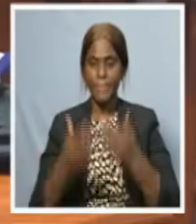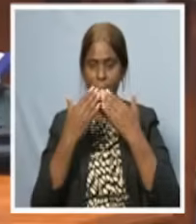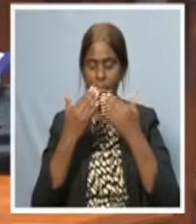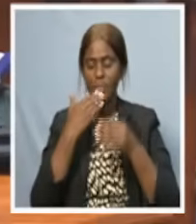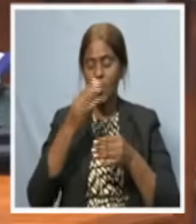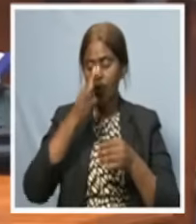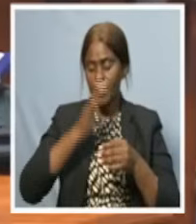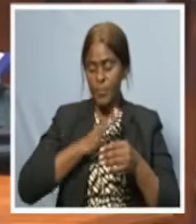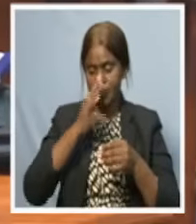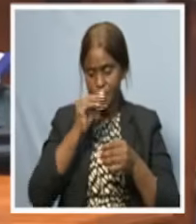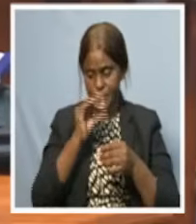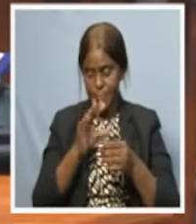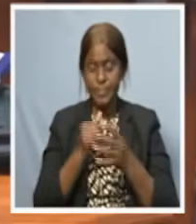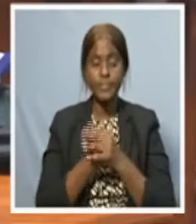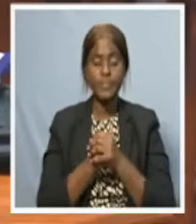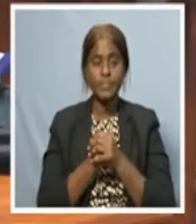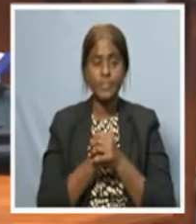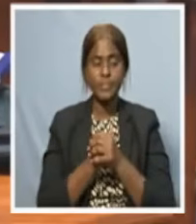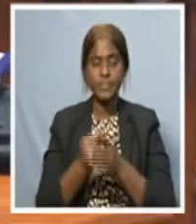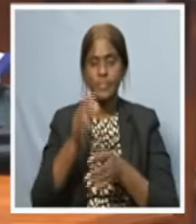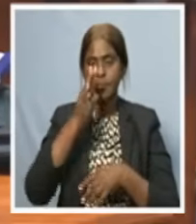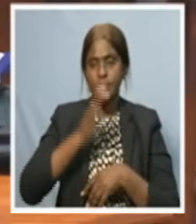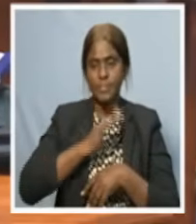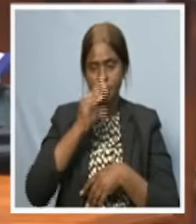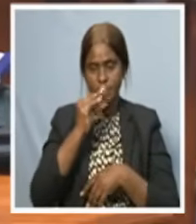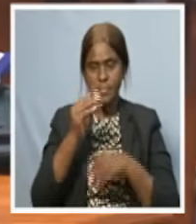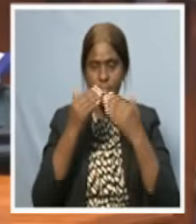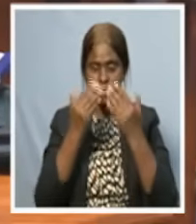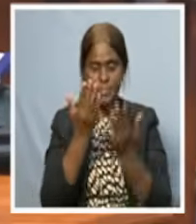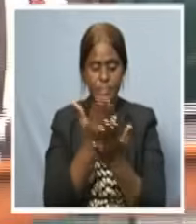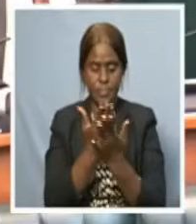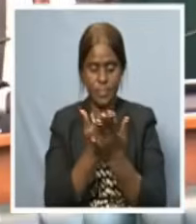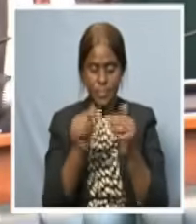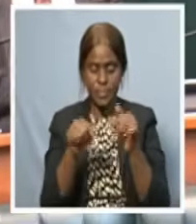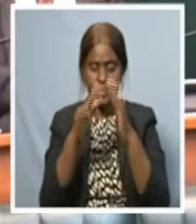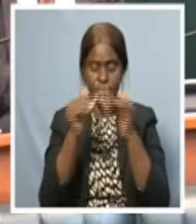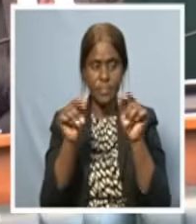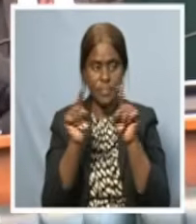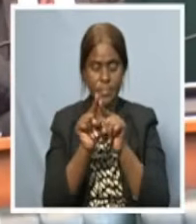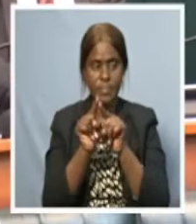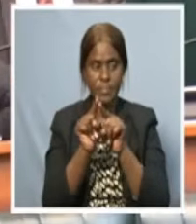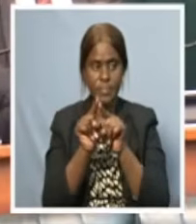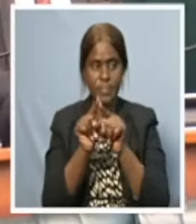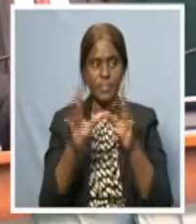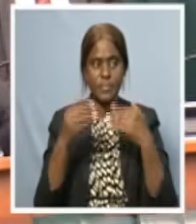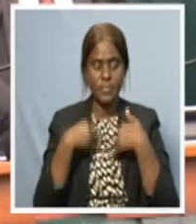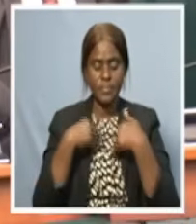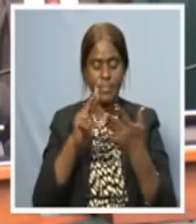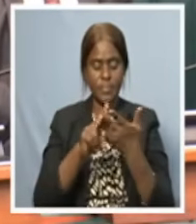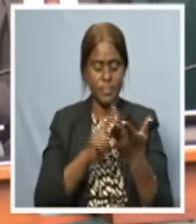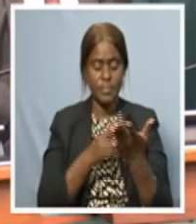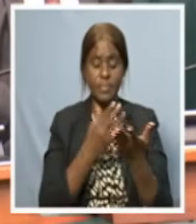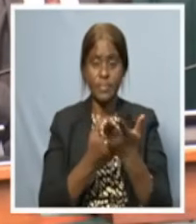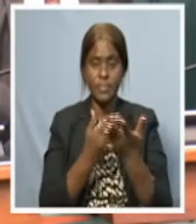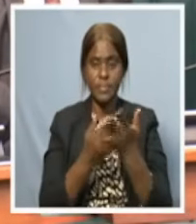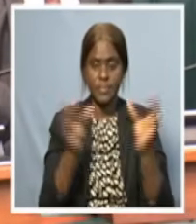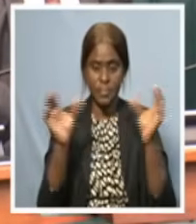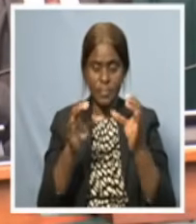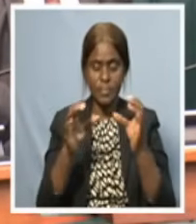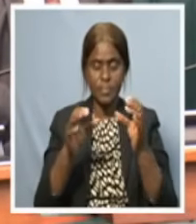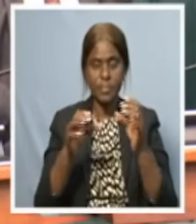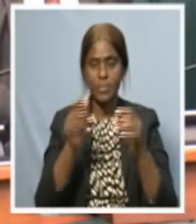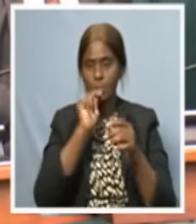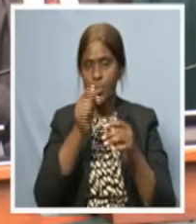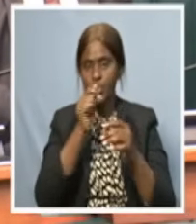Thank you, Madam Speaker. Madam Speaker, I beg to move that this House adopts a report on the Committee